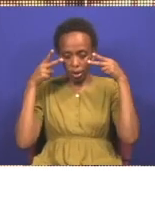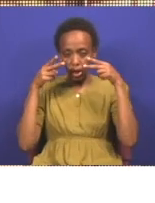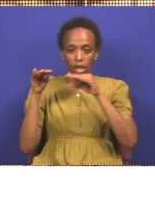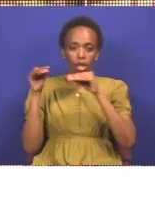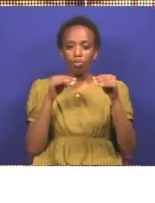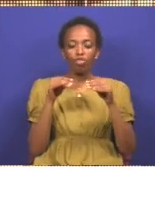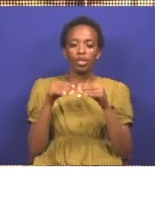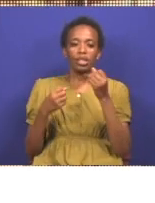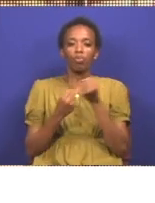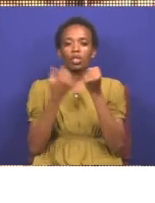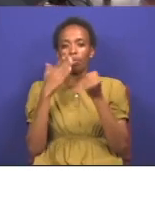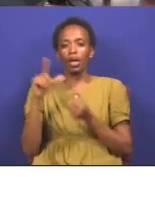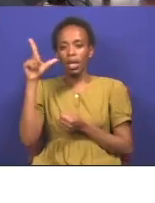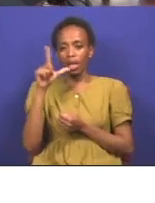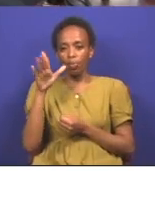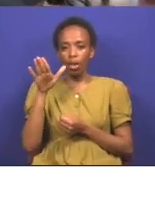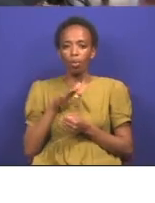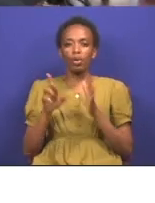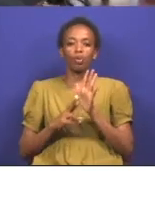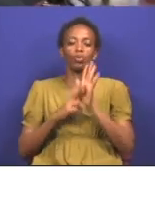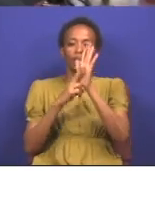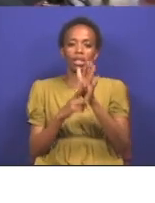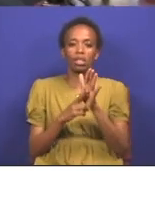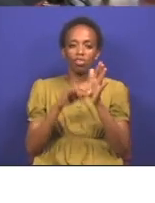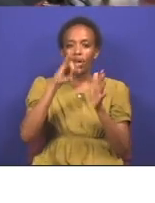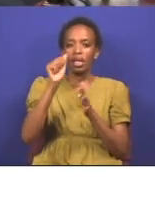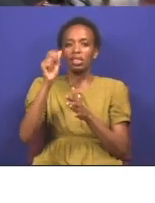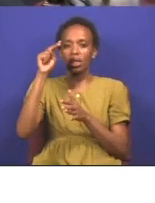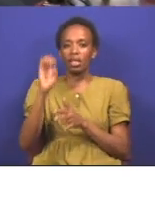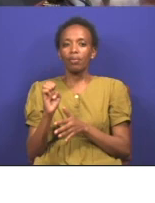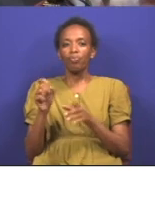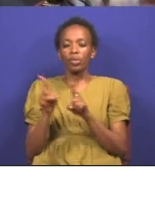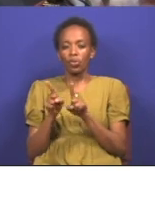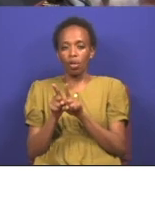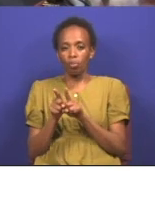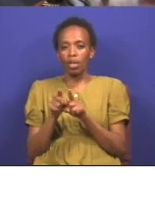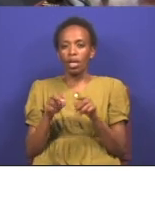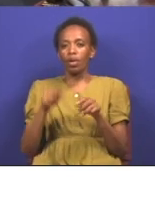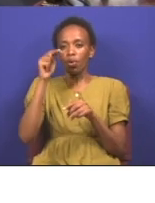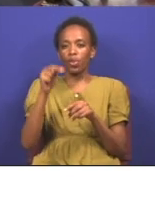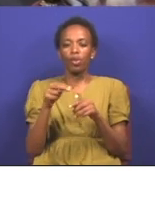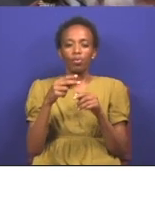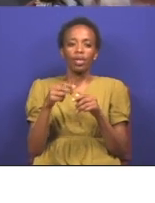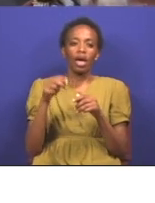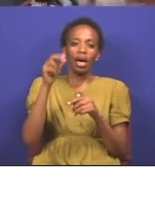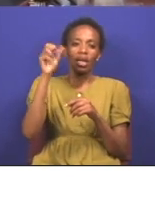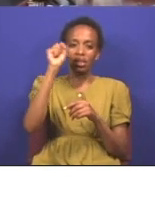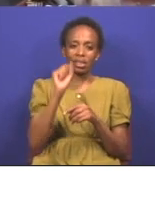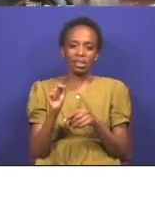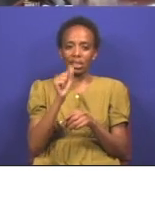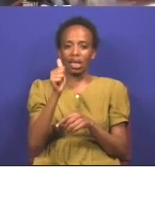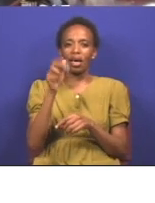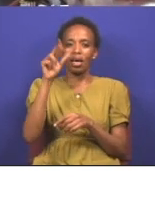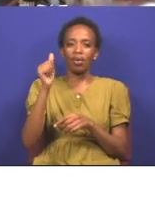being spearheaded by Laikipia Women Representative Jane Kagiri and her Laikipia North counterpart Sarah Lekorere, who